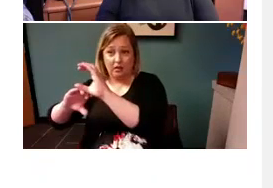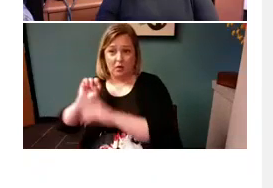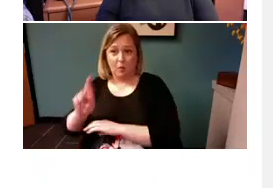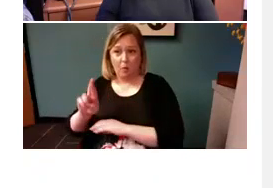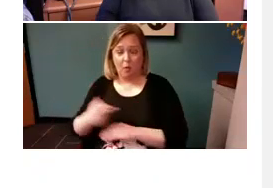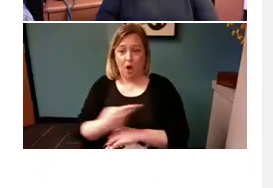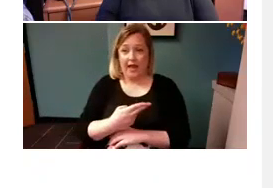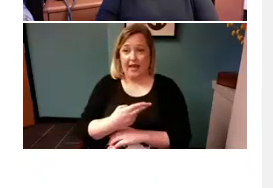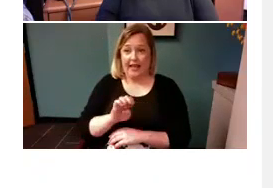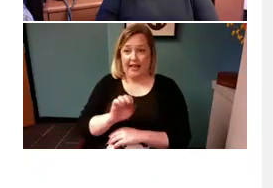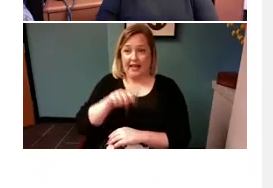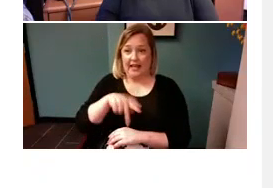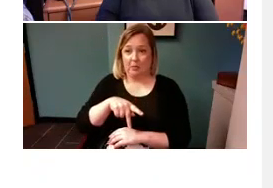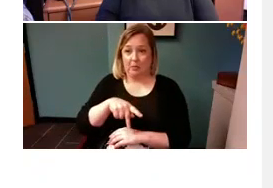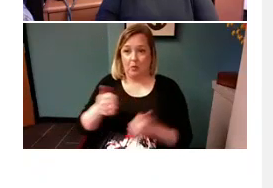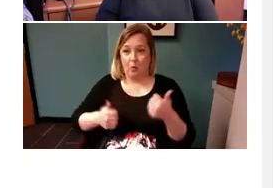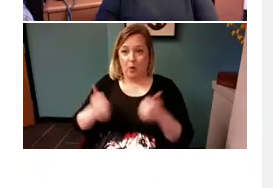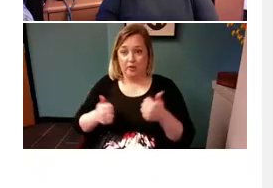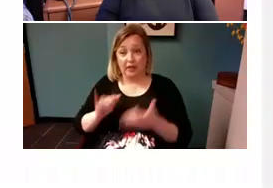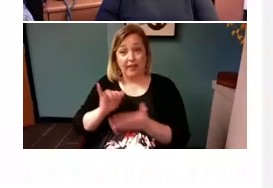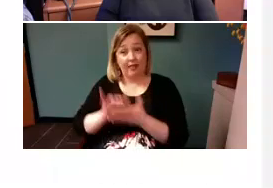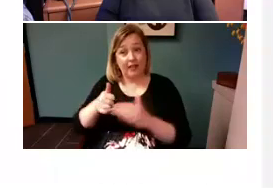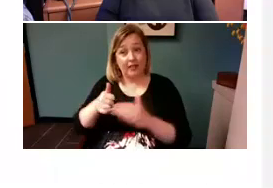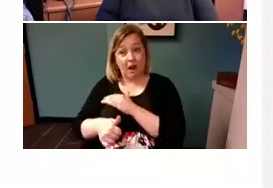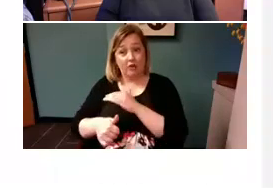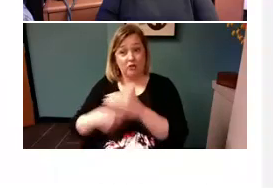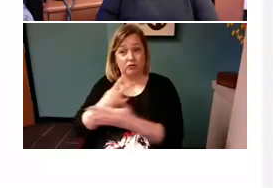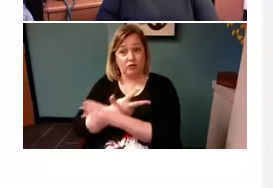undergraduate question, and I want you guys to answer this correctly.